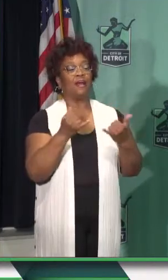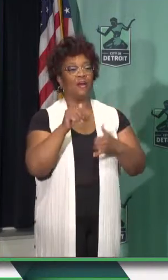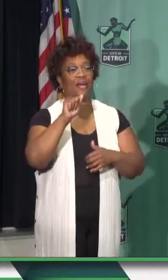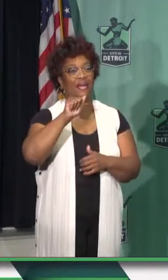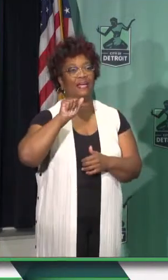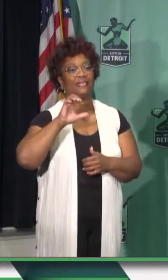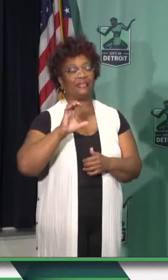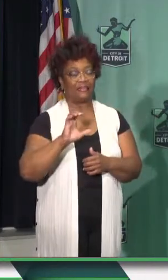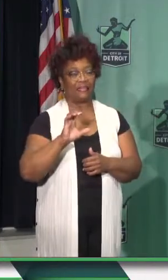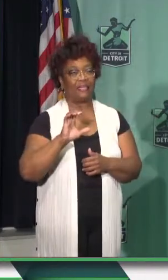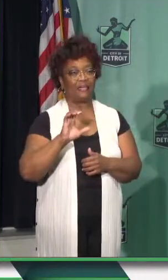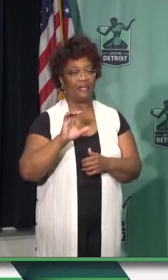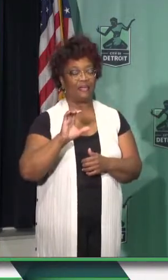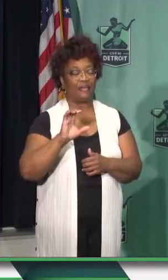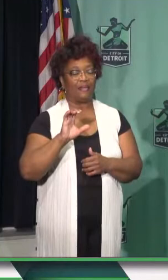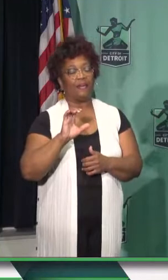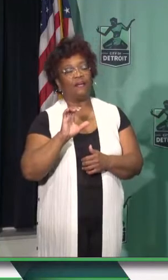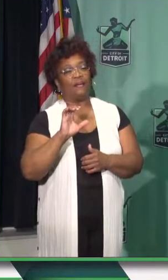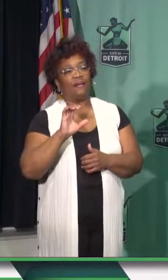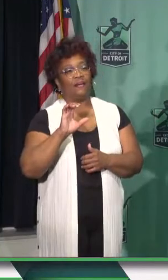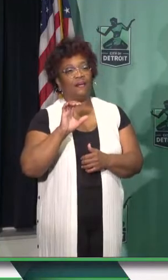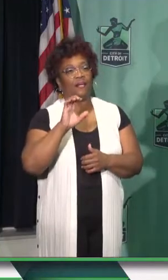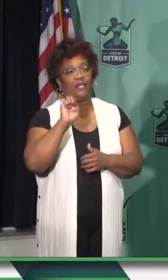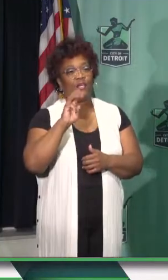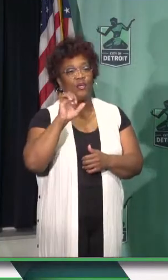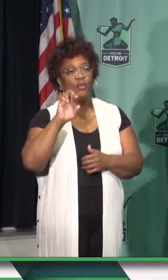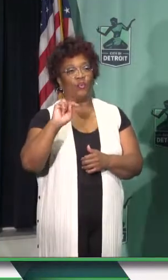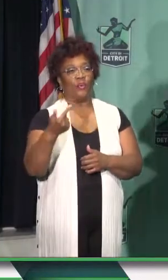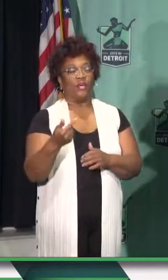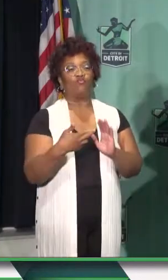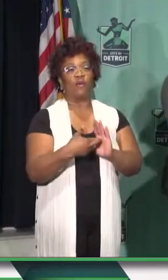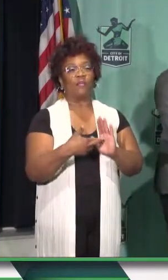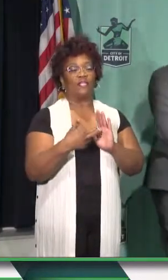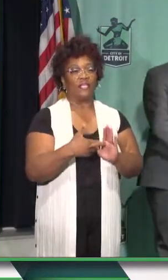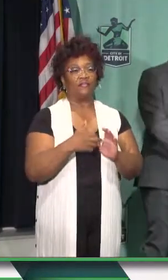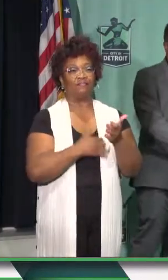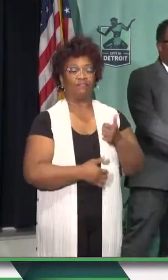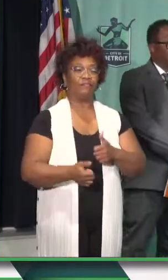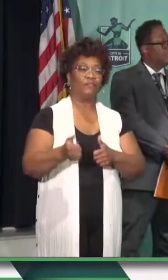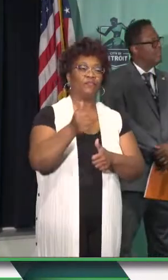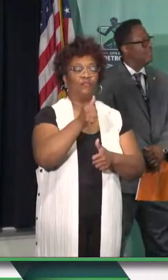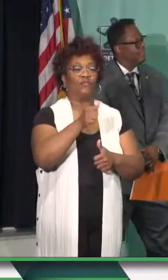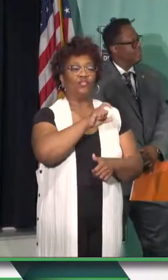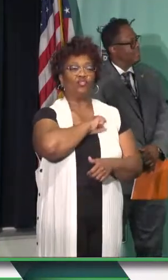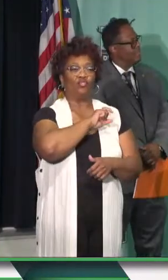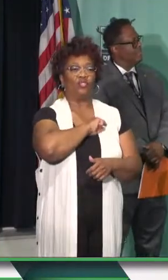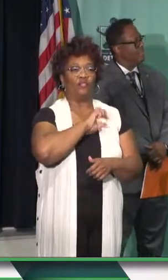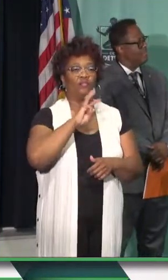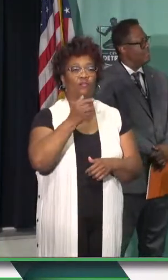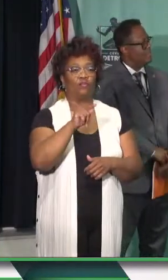White. Chief White. Thank you. Thank you, Deputy Mayor.